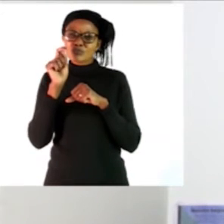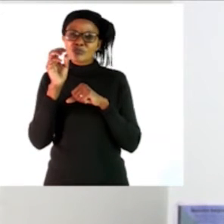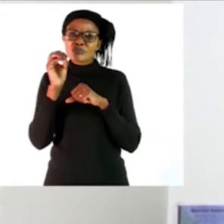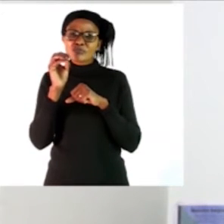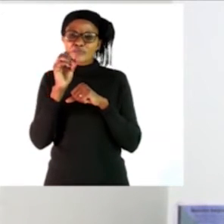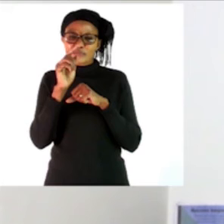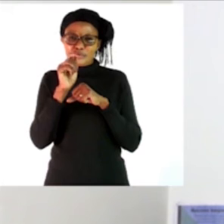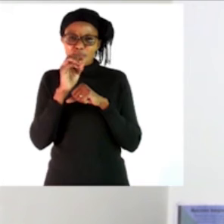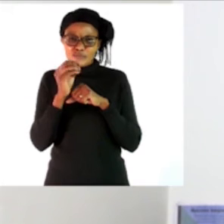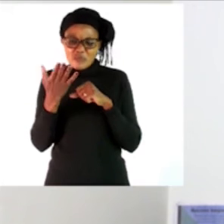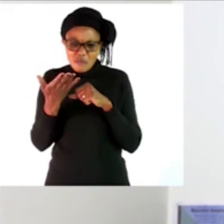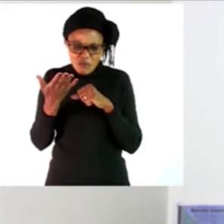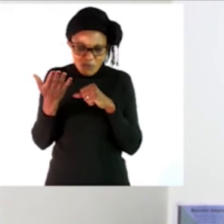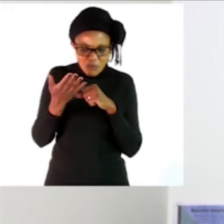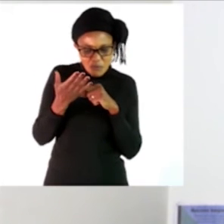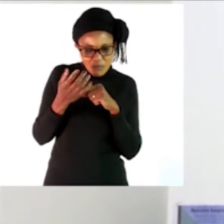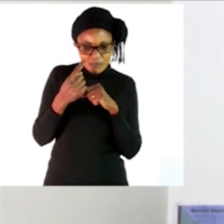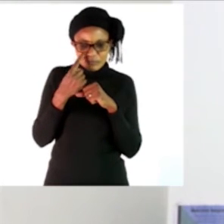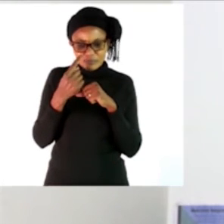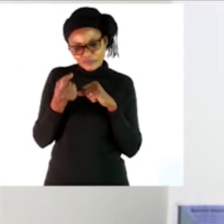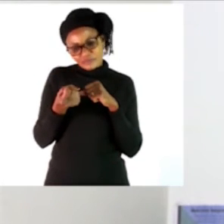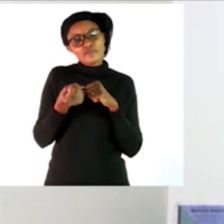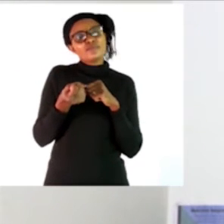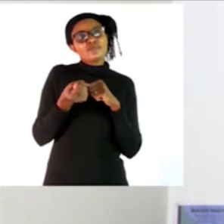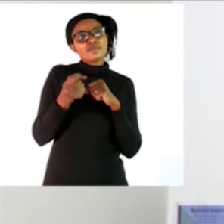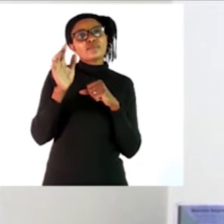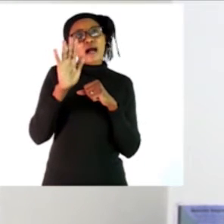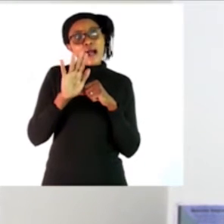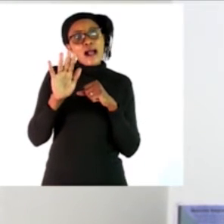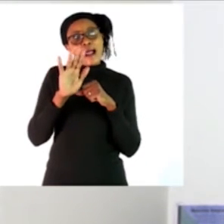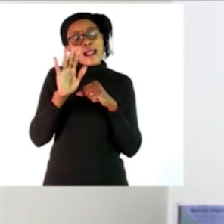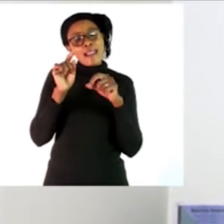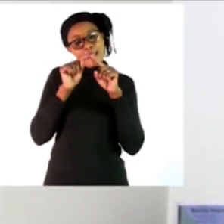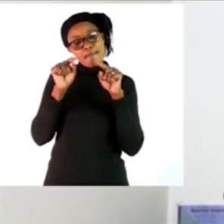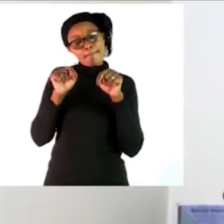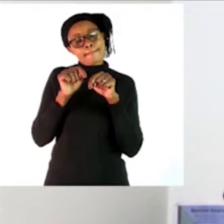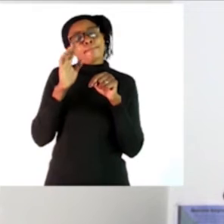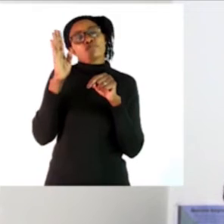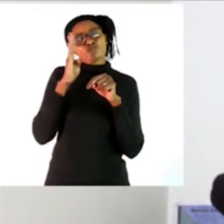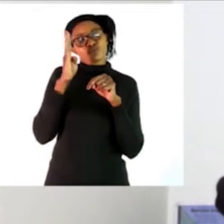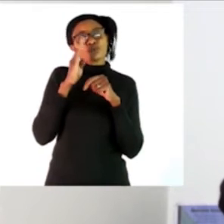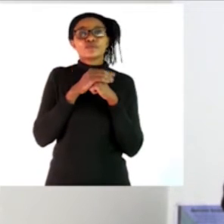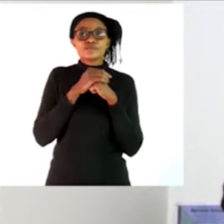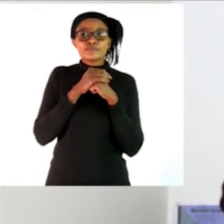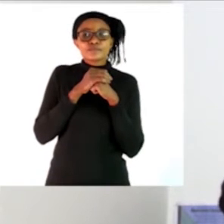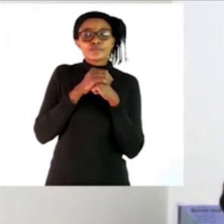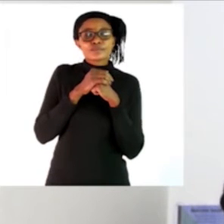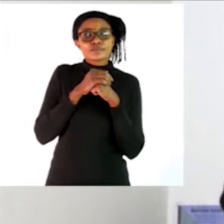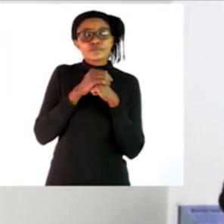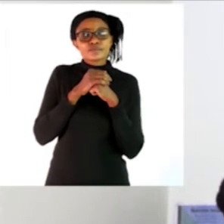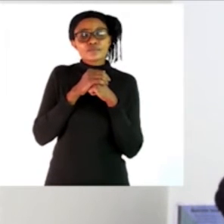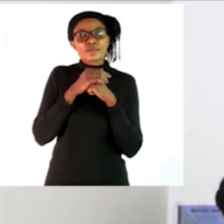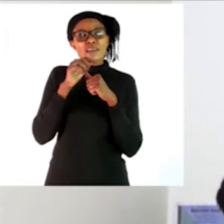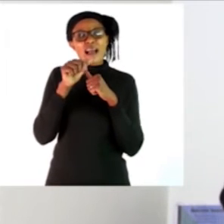Where do we see it? Okay, I see one here. I'm going to color it in blue. Now I'm going to look. Where's